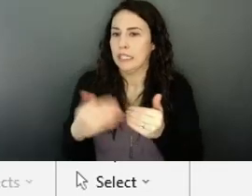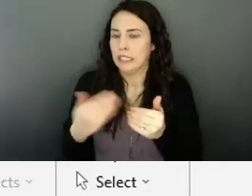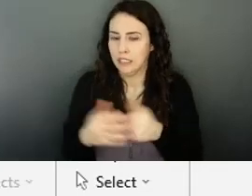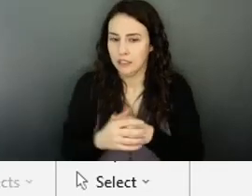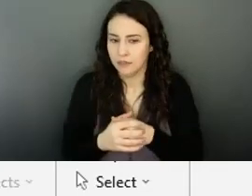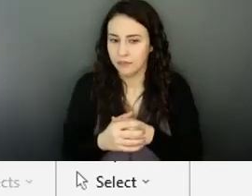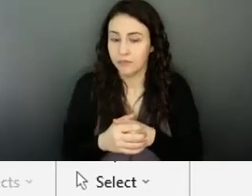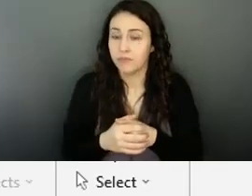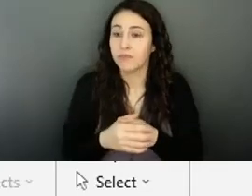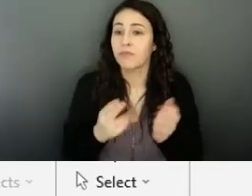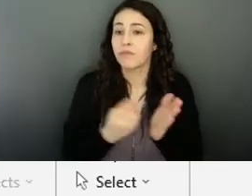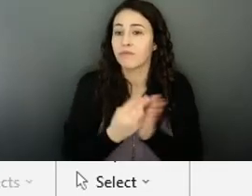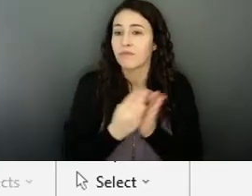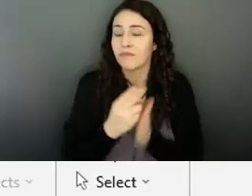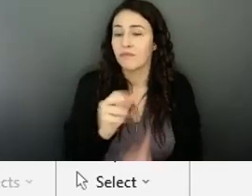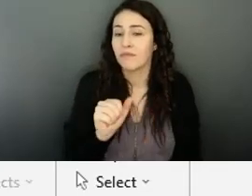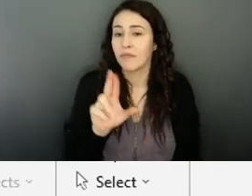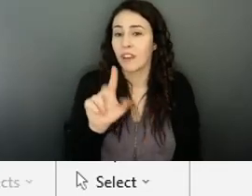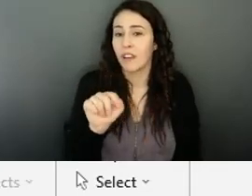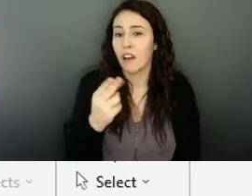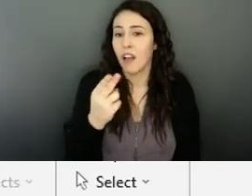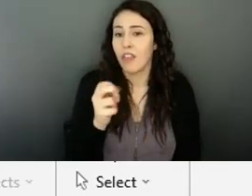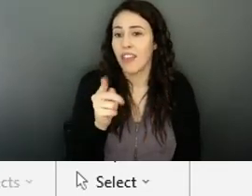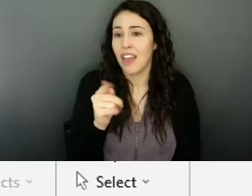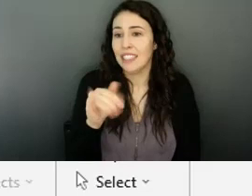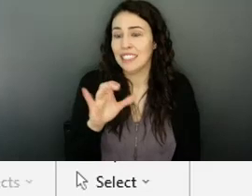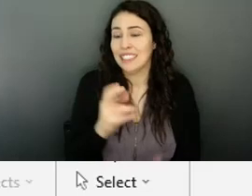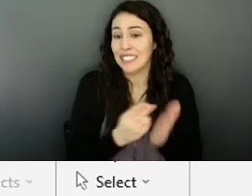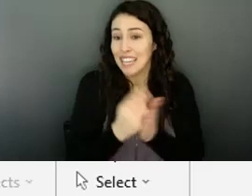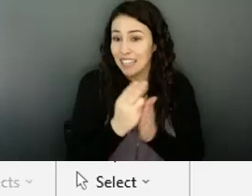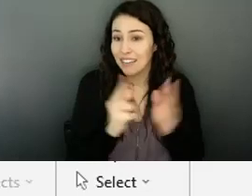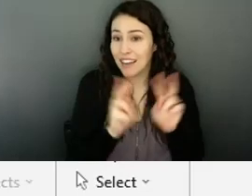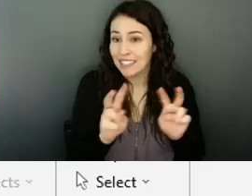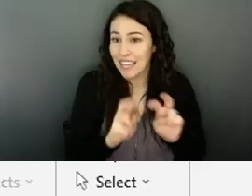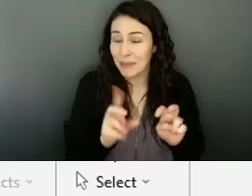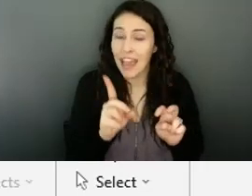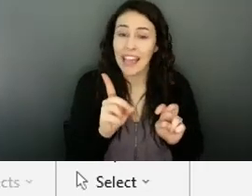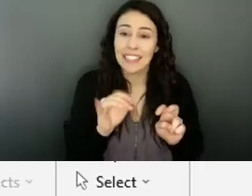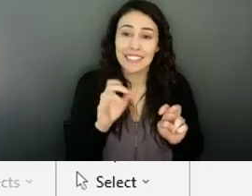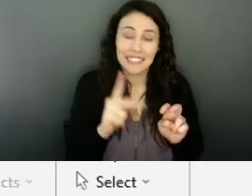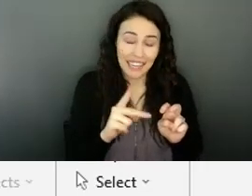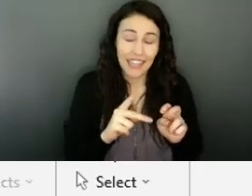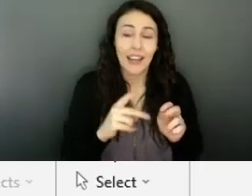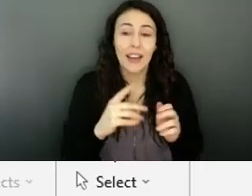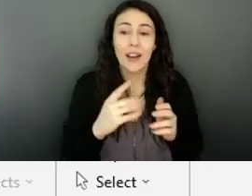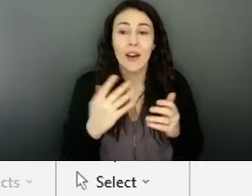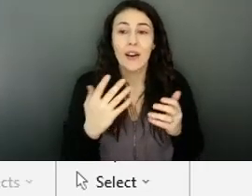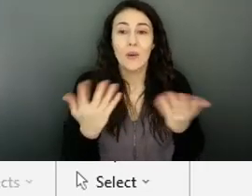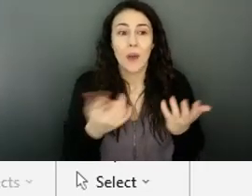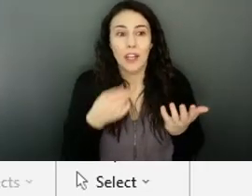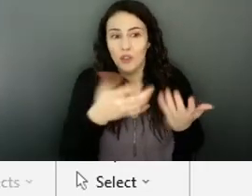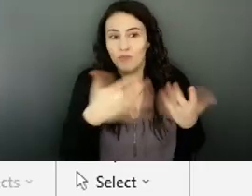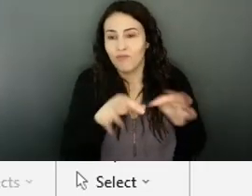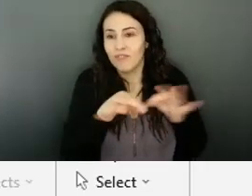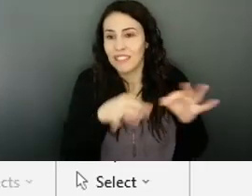drew reference to authentic assessment. And Dick, got to tell you, what you defined is exactly what I